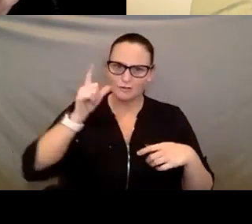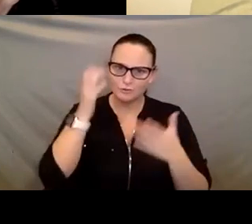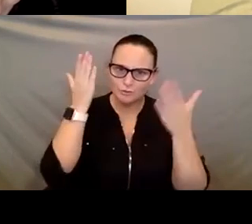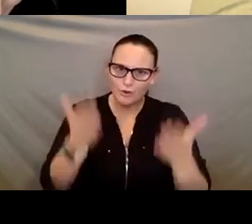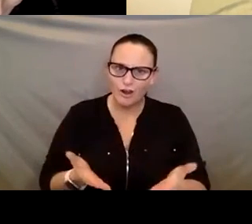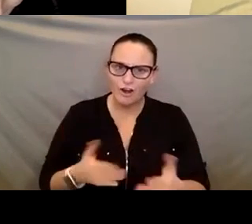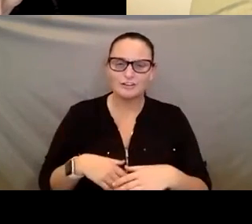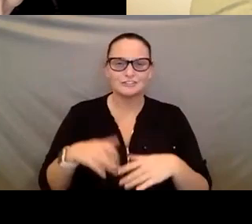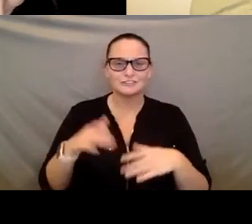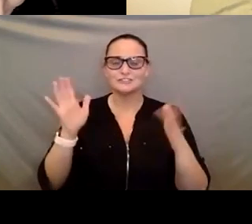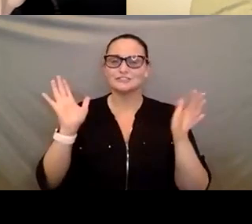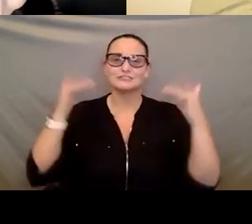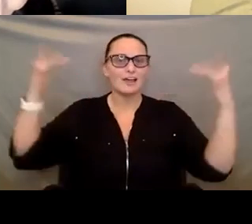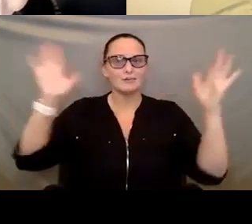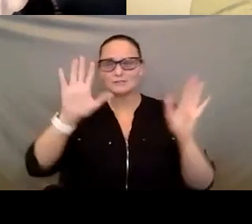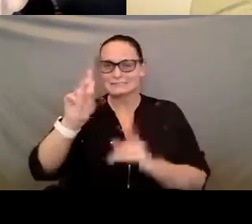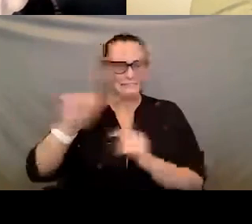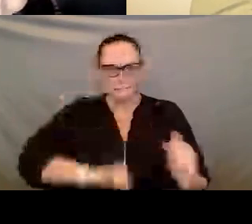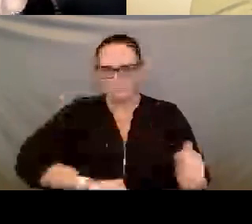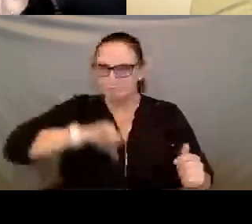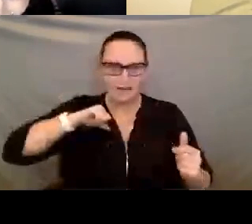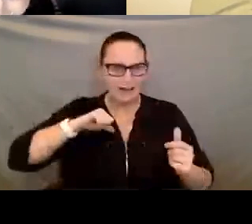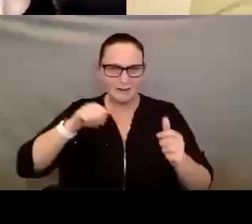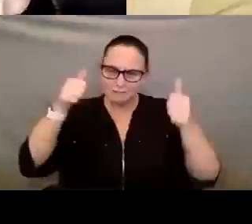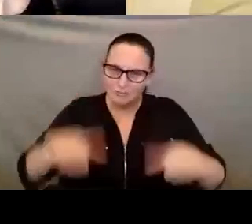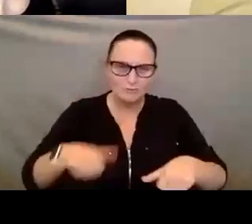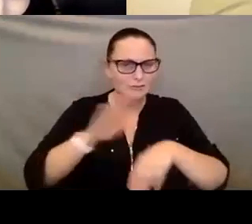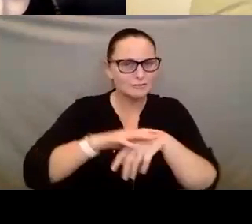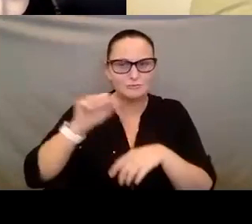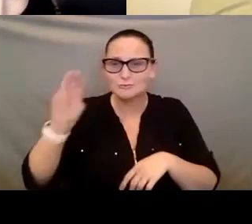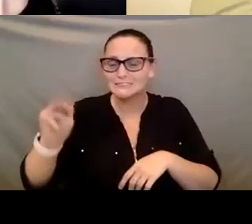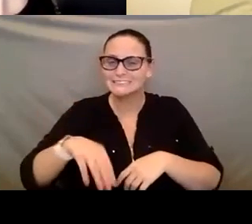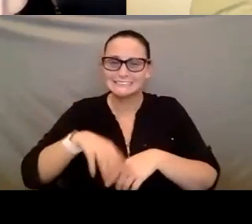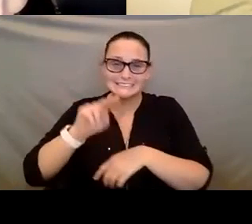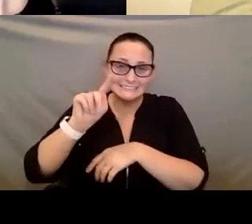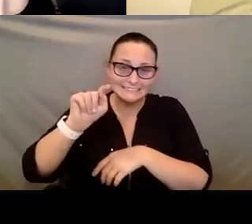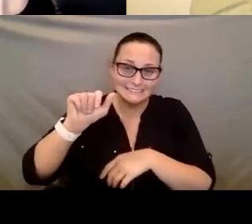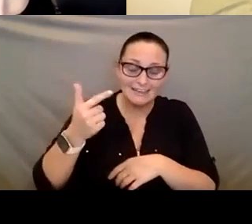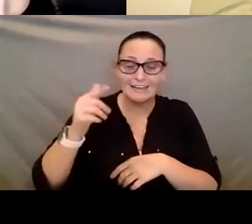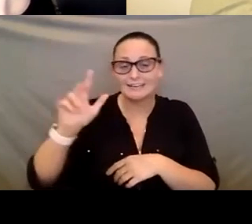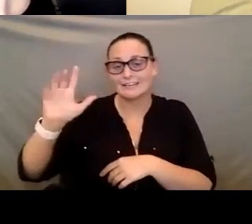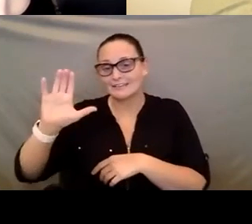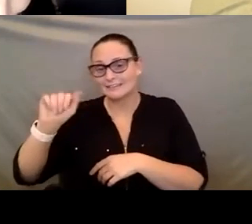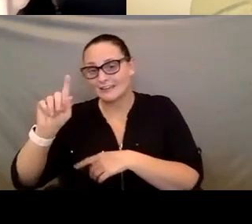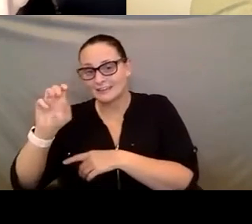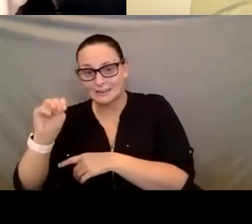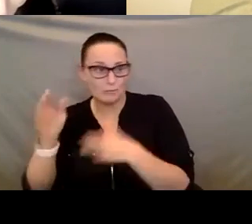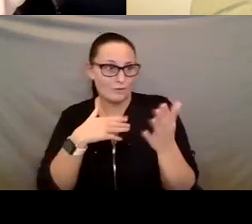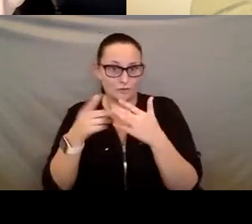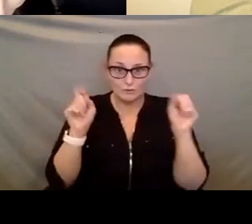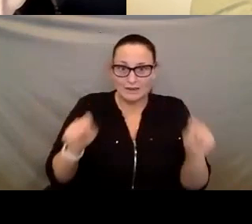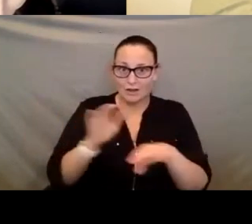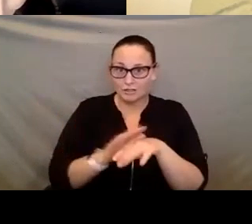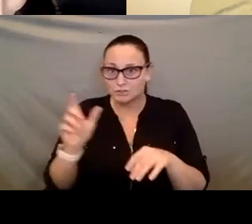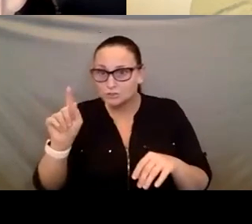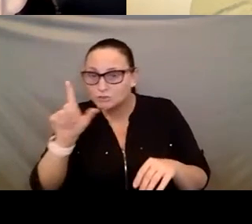are. Shine your disability pride, post it on social media, tag CADEM wherever you can, on